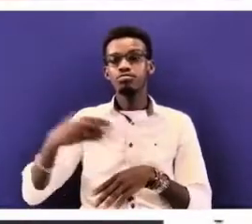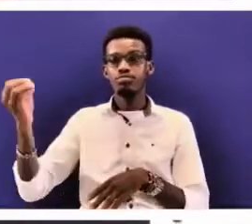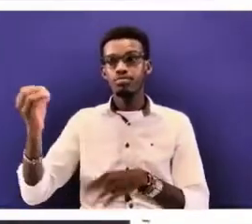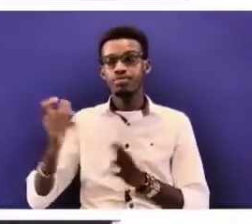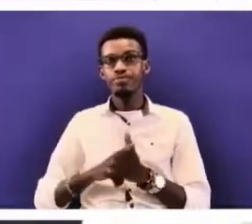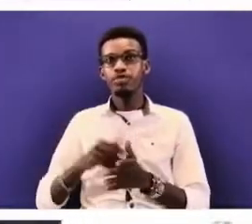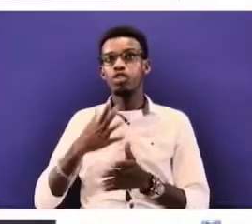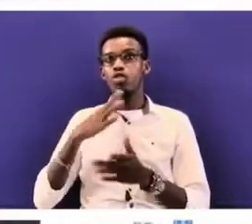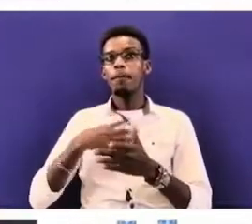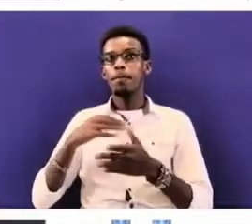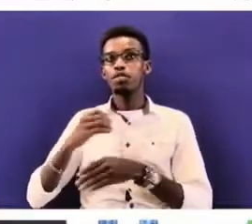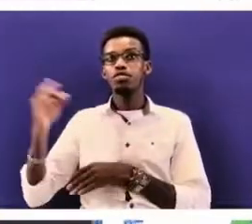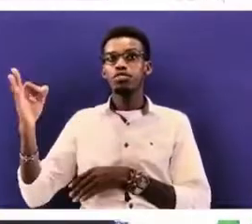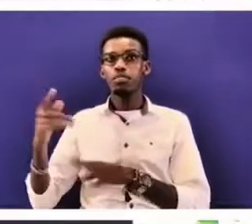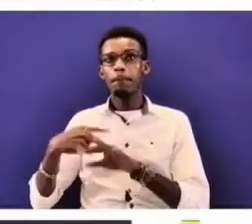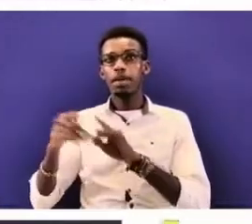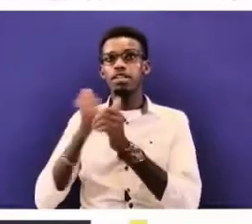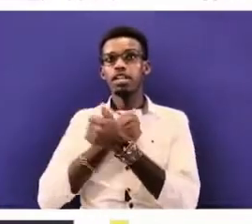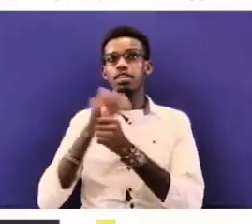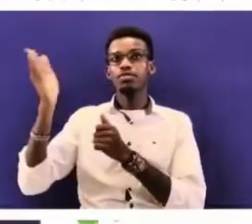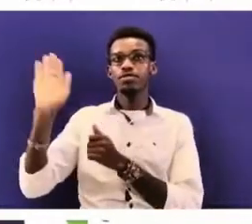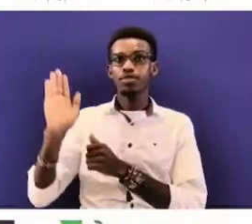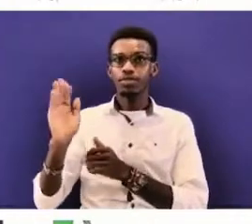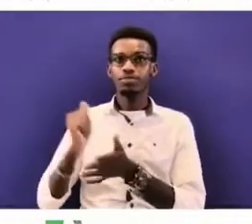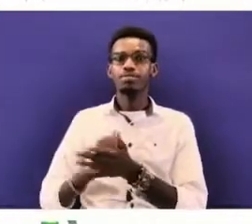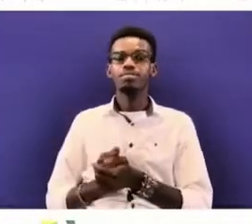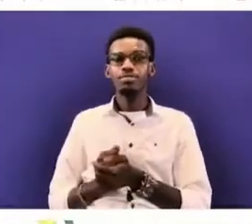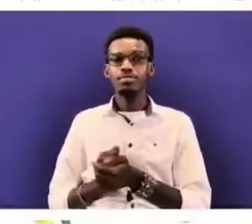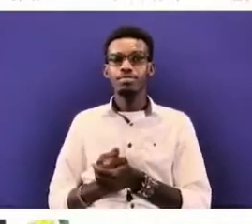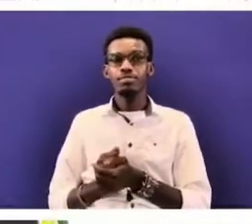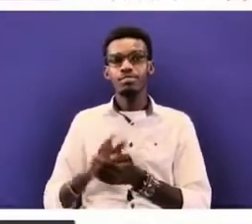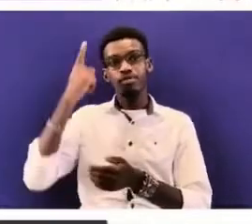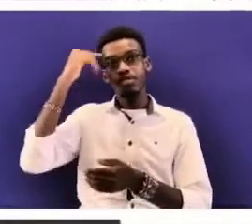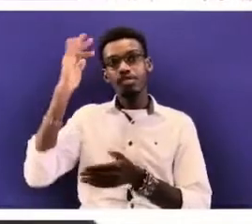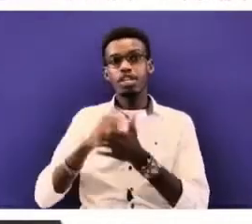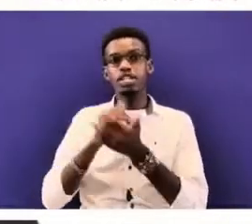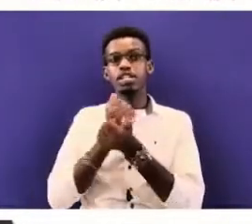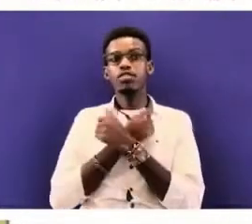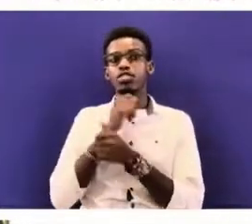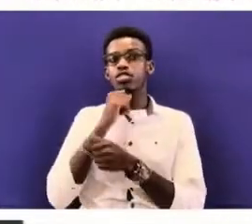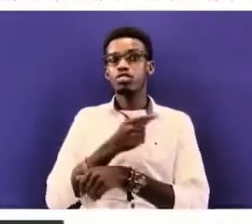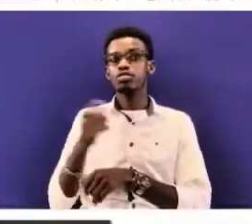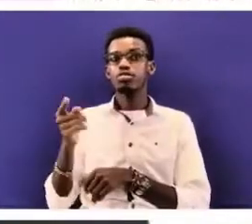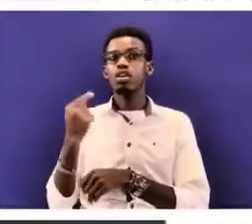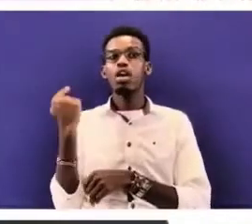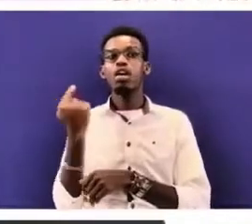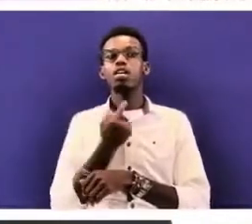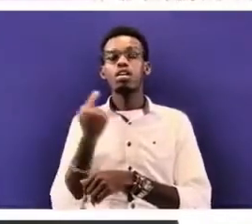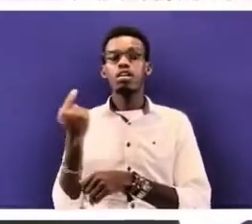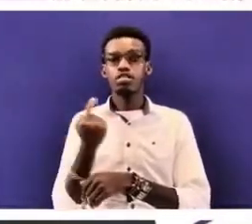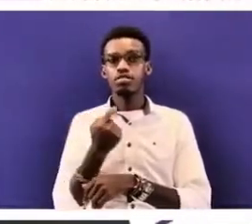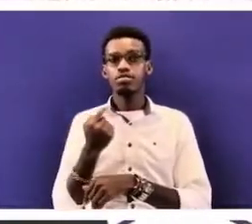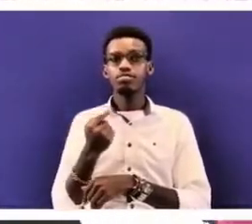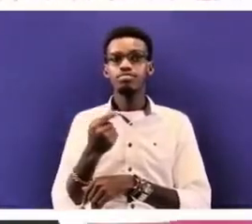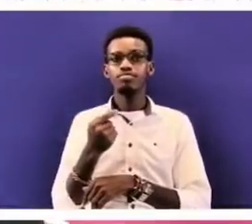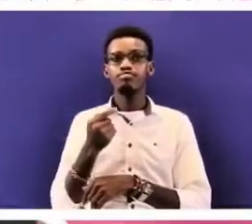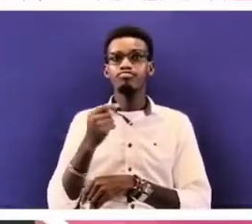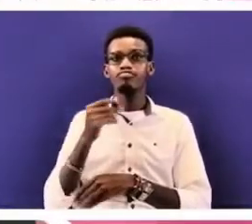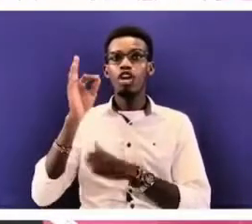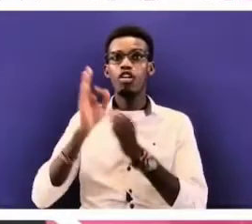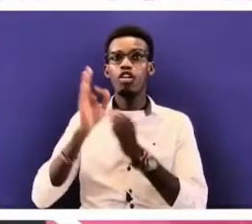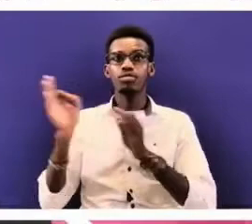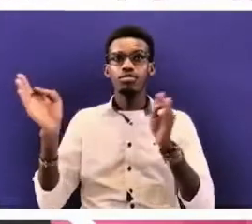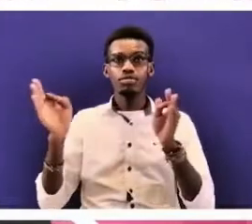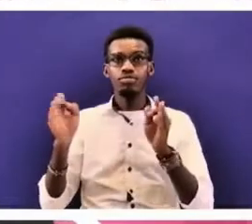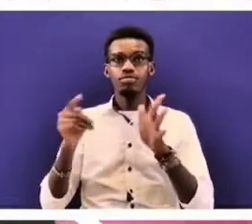off. But the love of God. But that love is not just vertical,